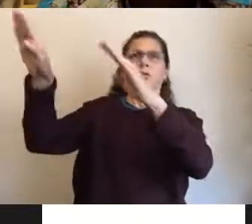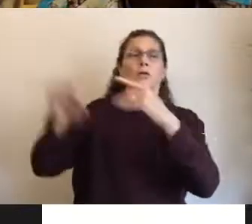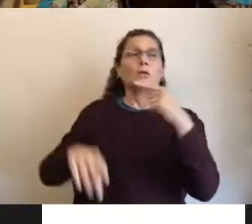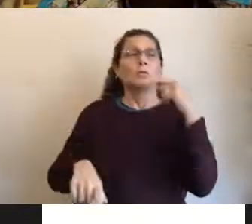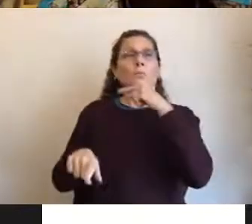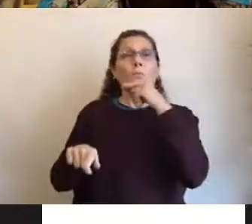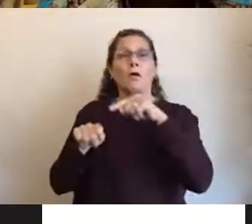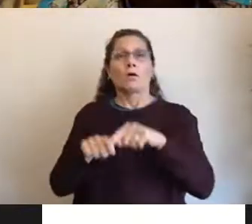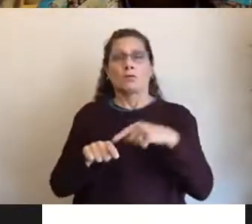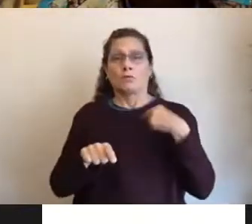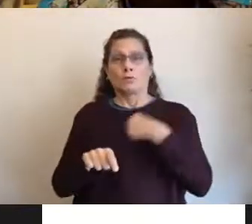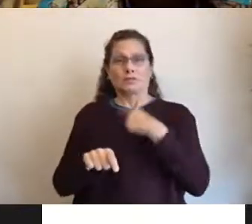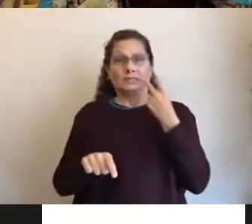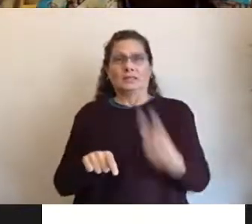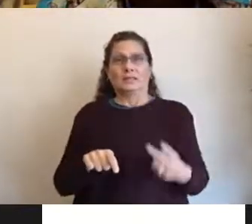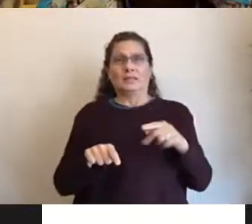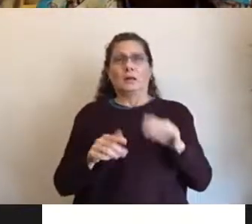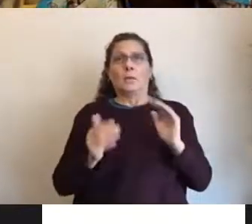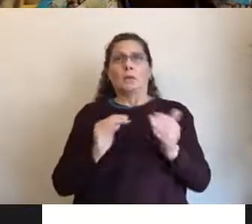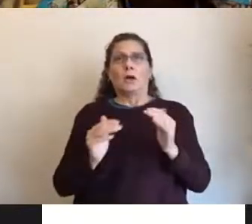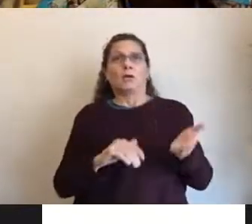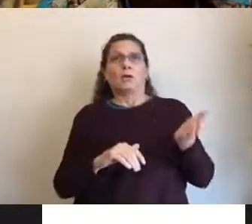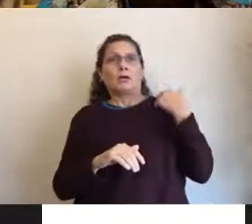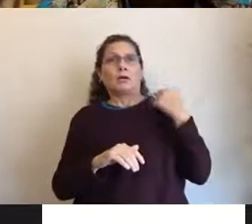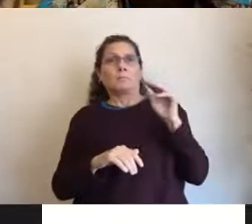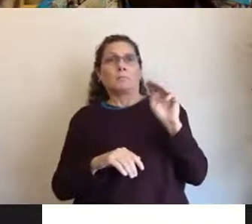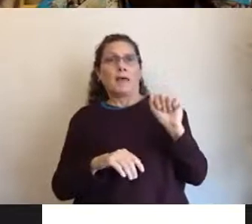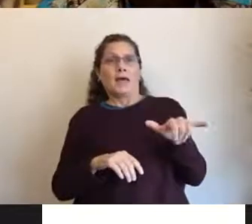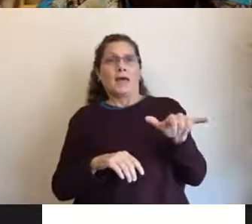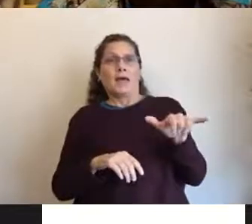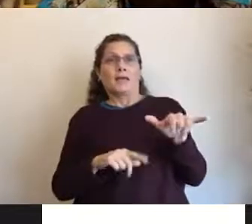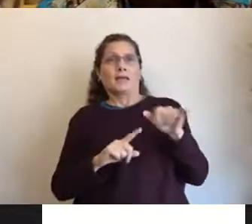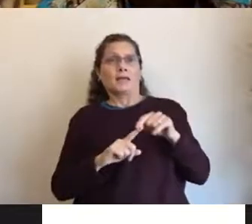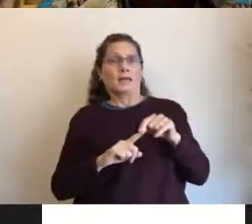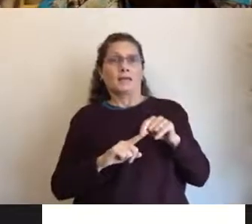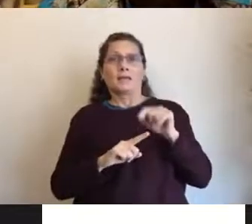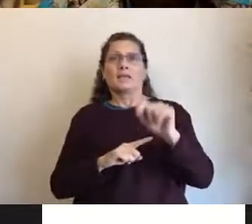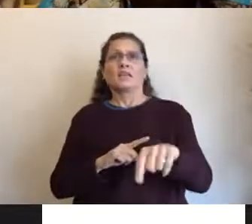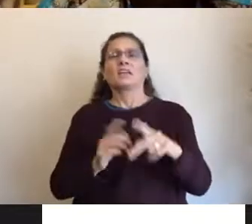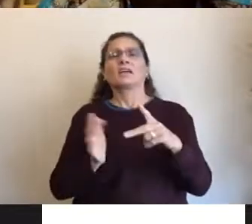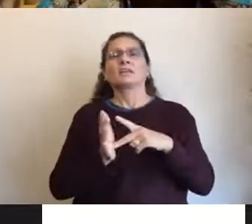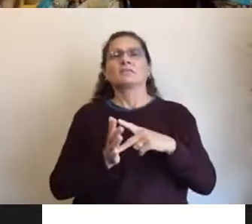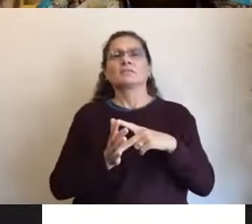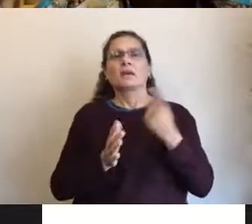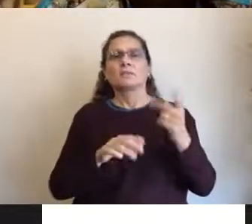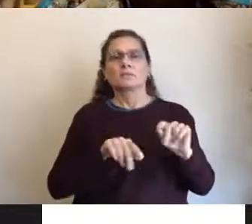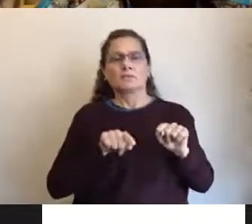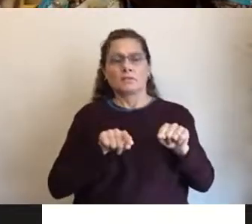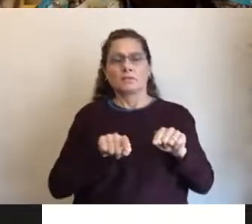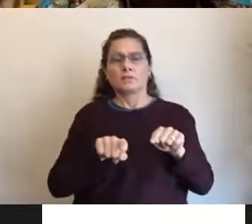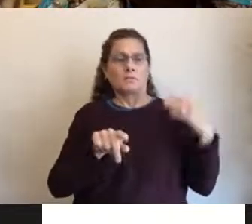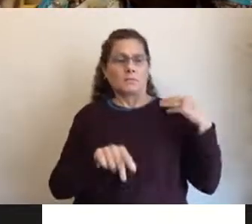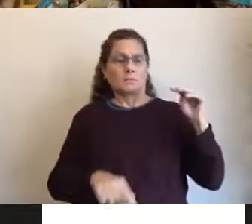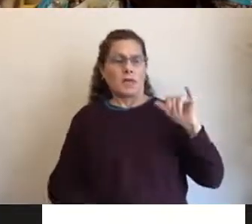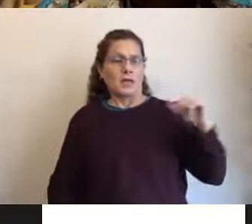in May. And the suburban communities are currently experiencing 7-day averages that are nearly 2.5 times higher than the